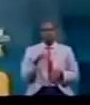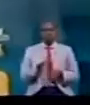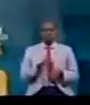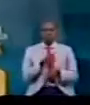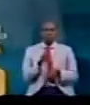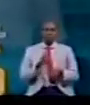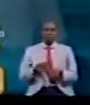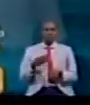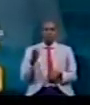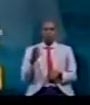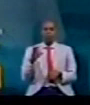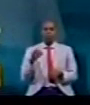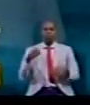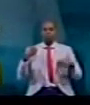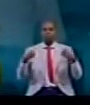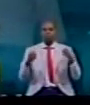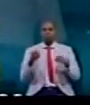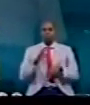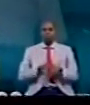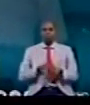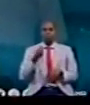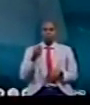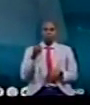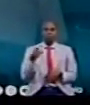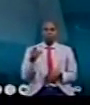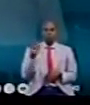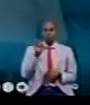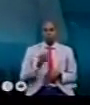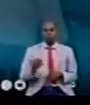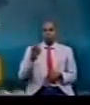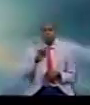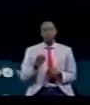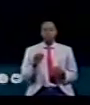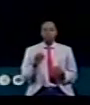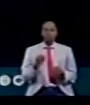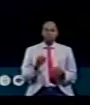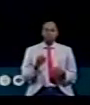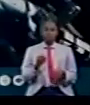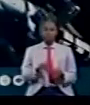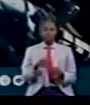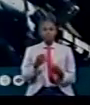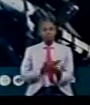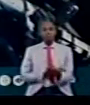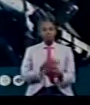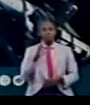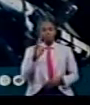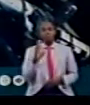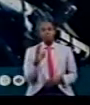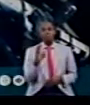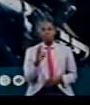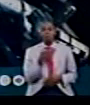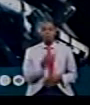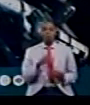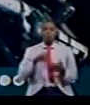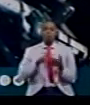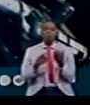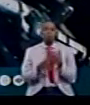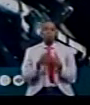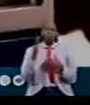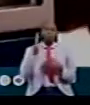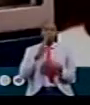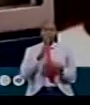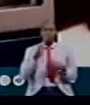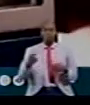Surely, all goodness and mercy shall follow us all the days of our lives, and we shall dwell in the Lord forever